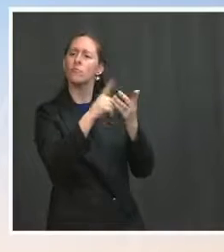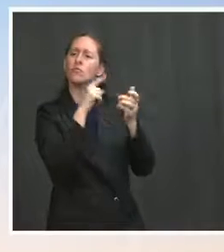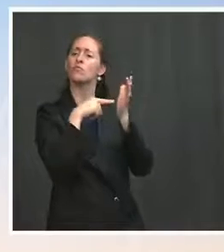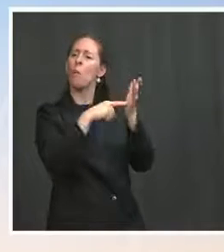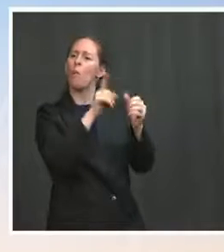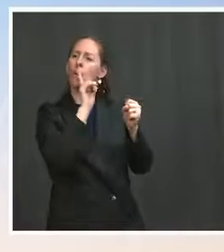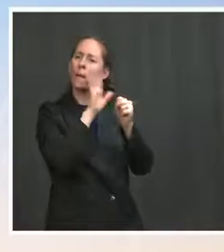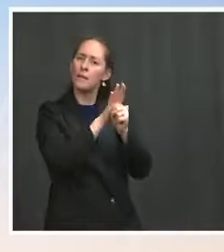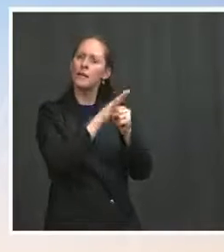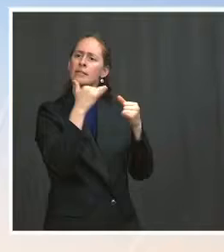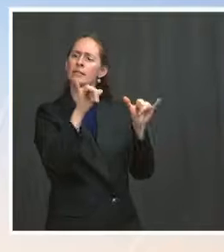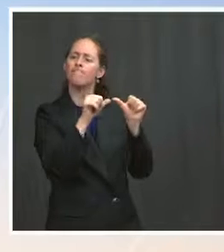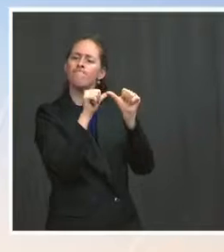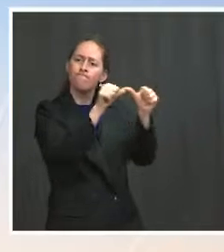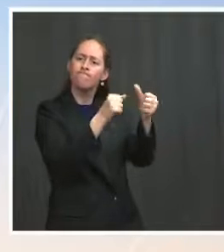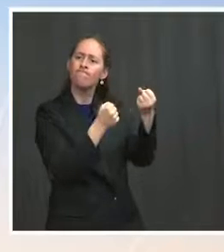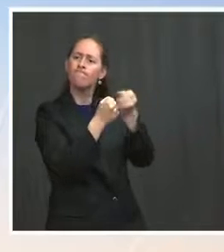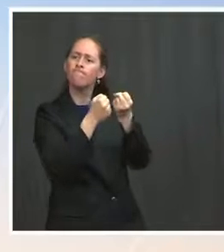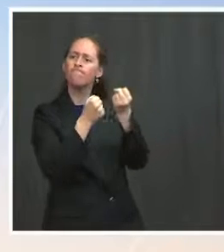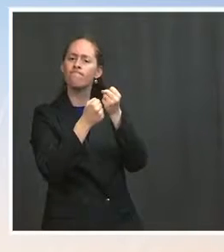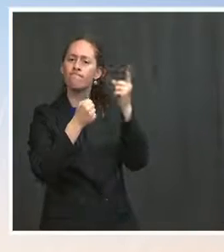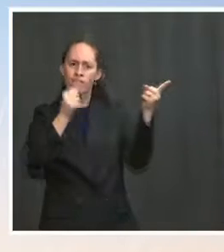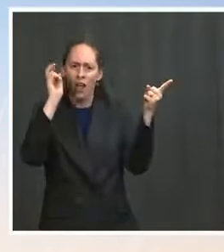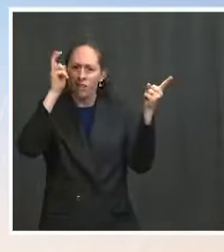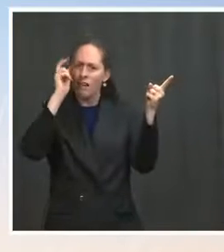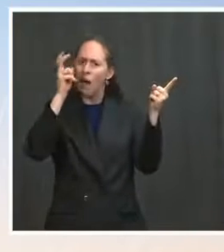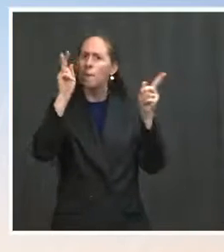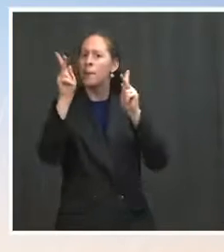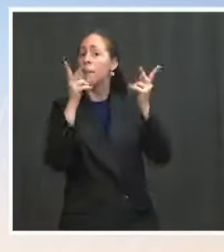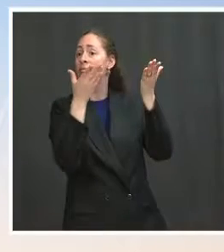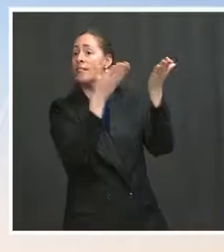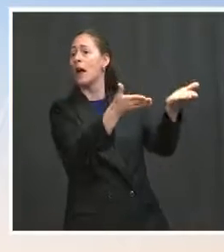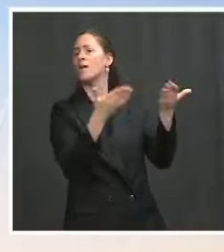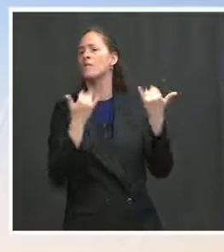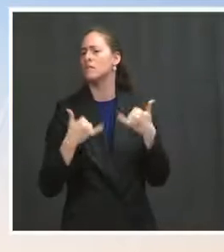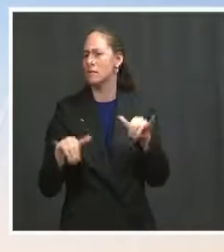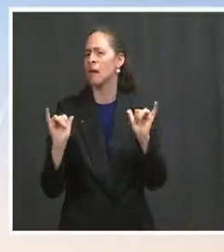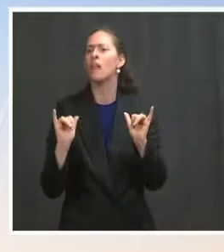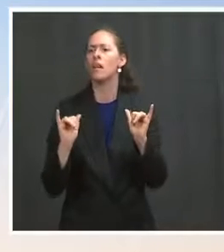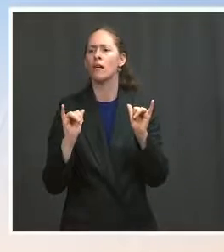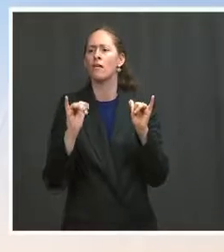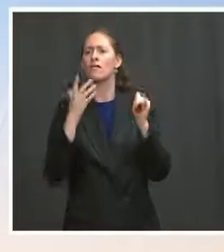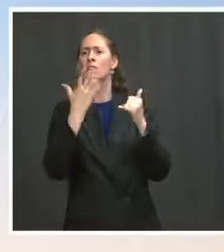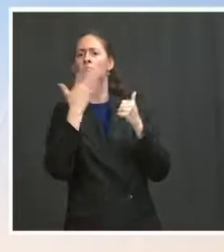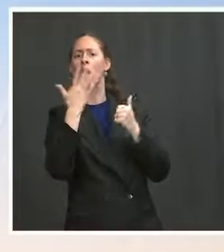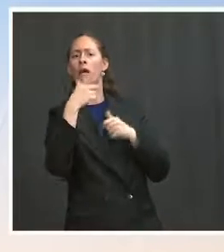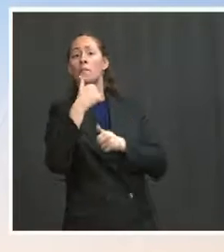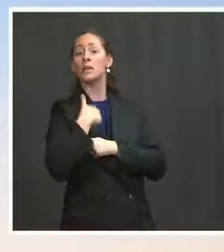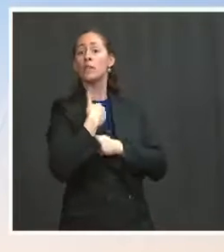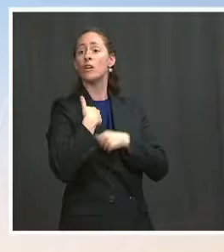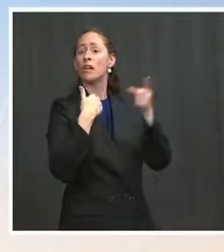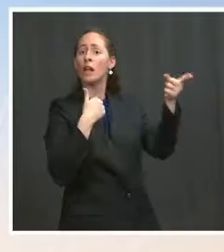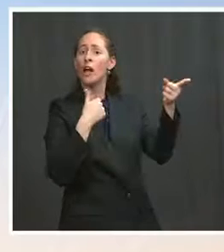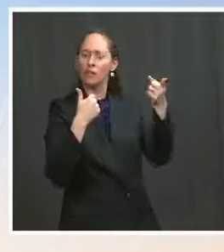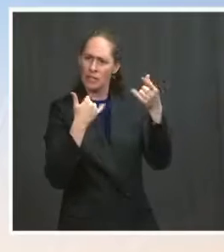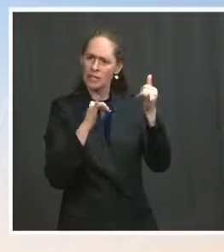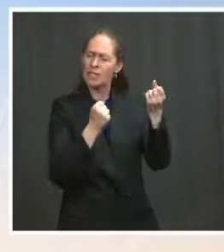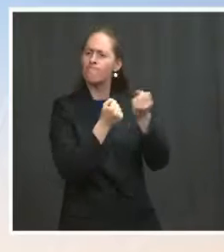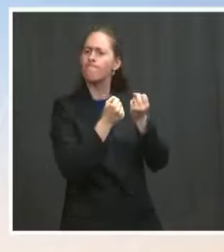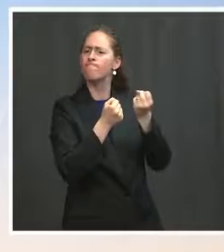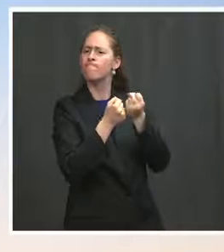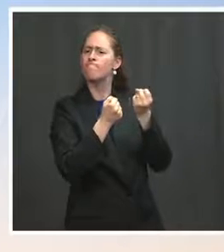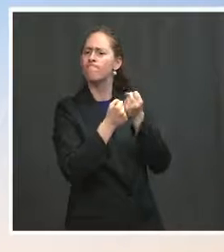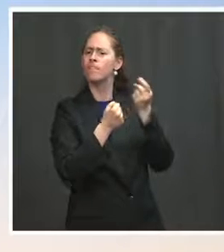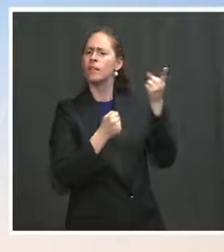to supporting the Afghan people and the Afghan National Defense and Security Forces, even as we continue to undertake a security